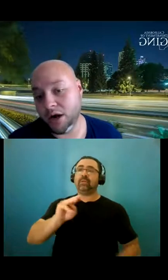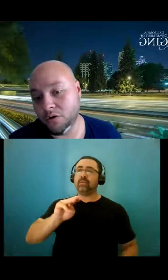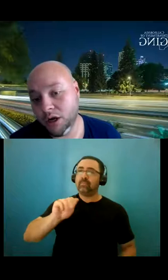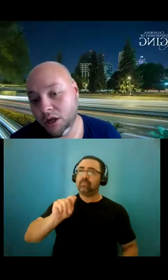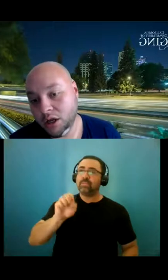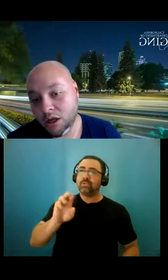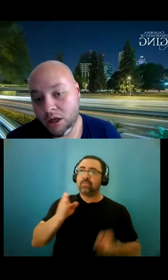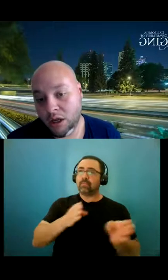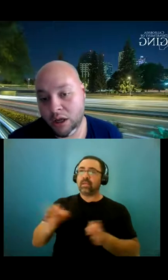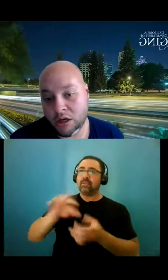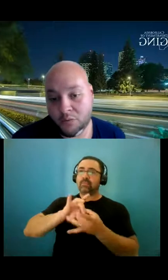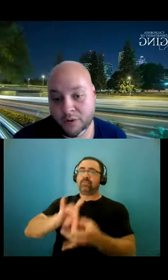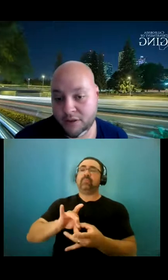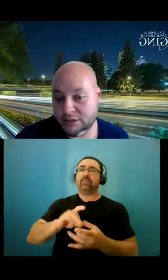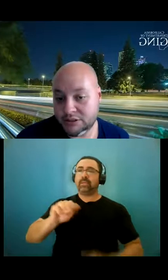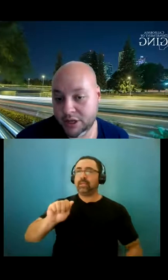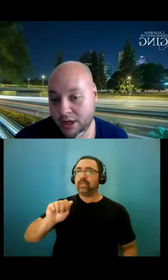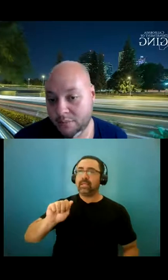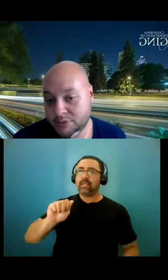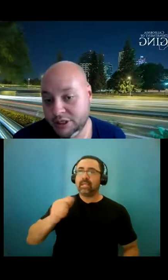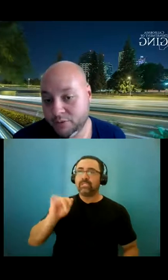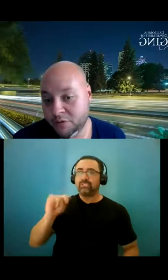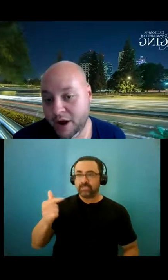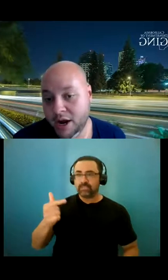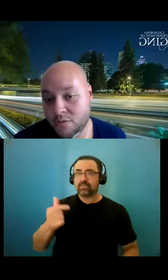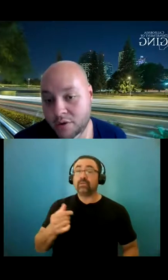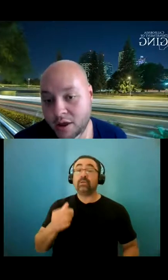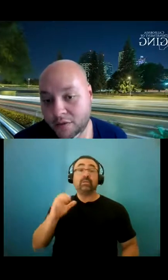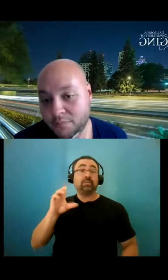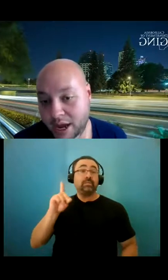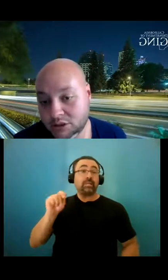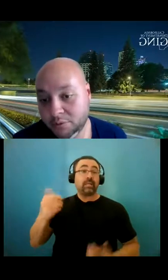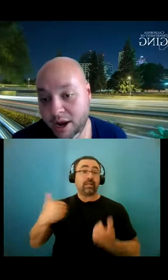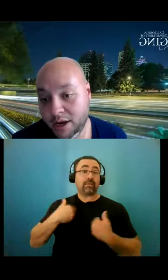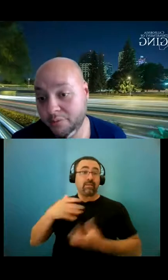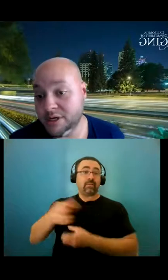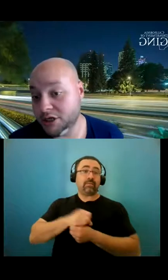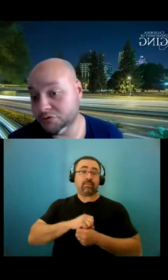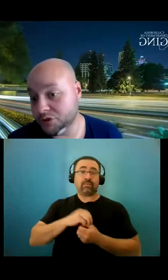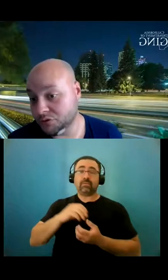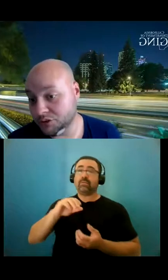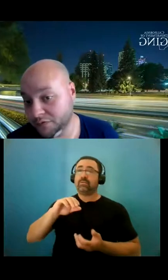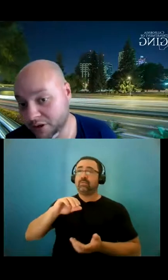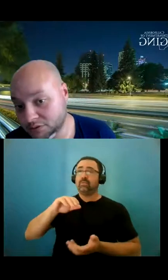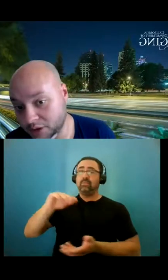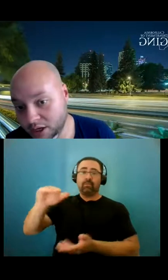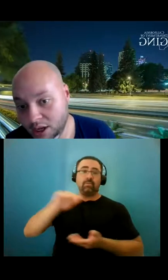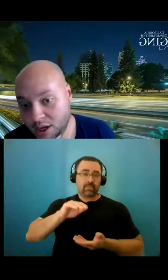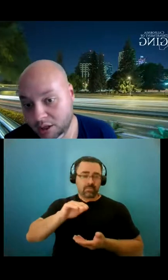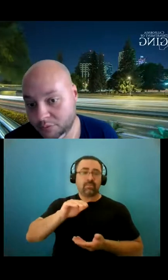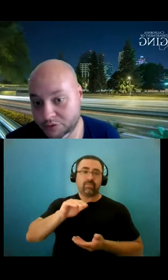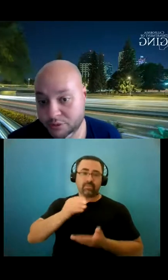aging category. And with this, CDA was provided with master plan implementation resources for phase